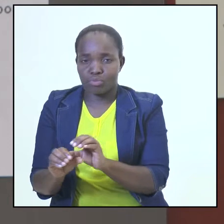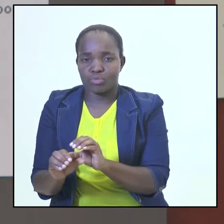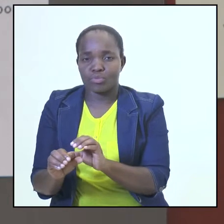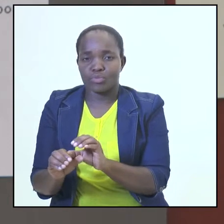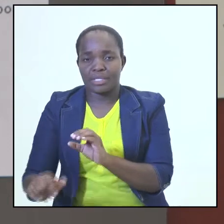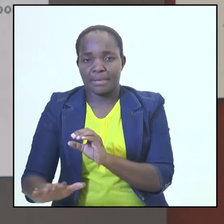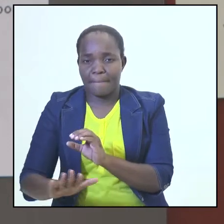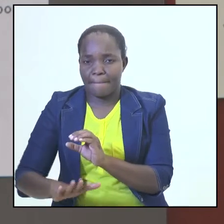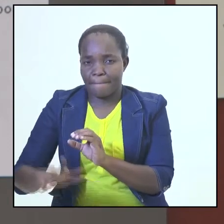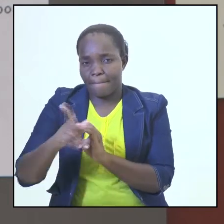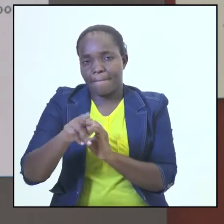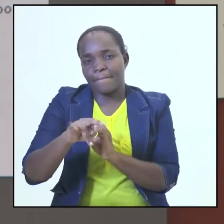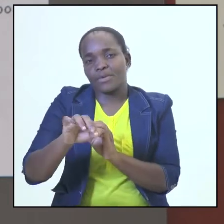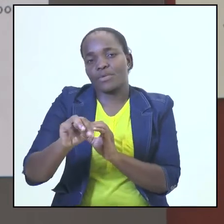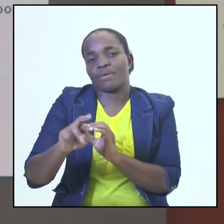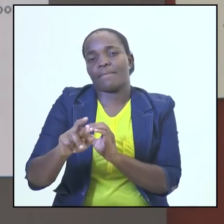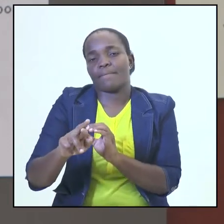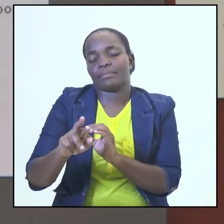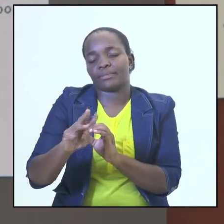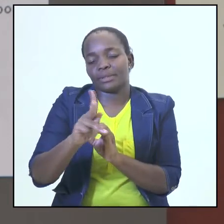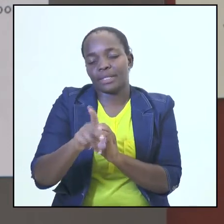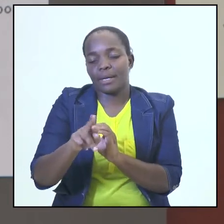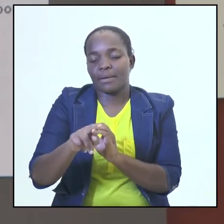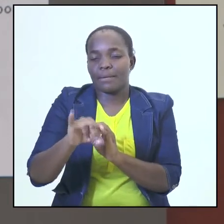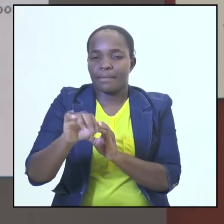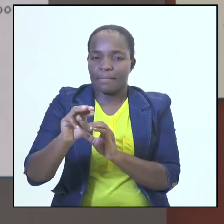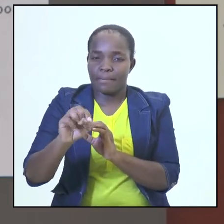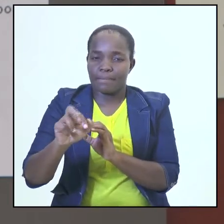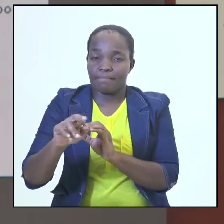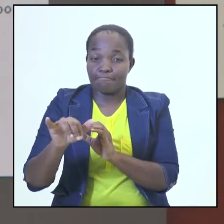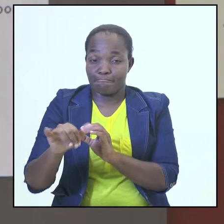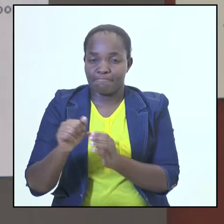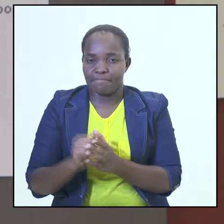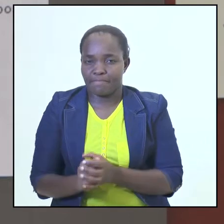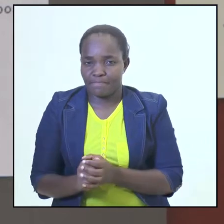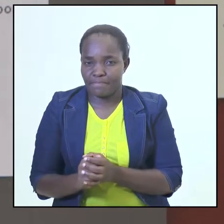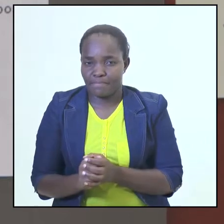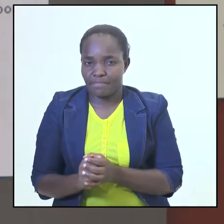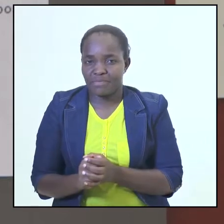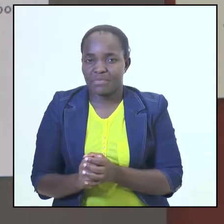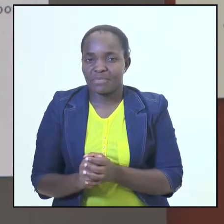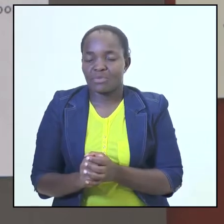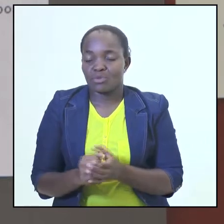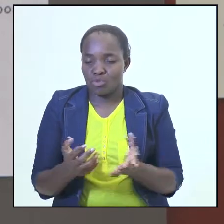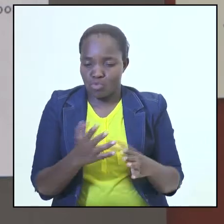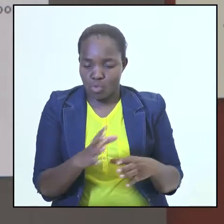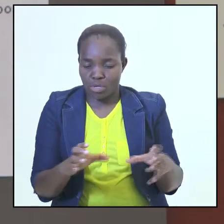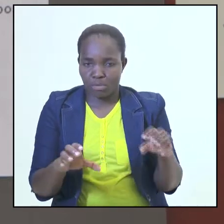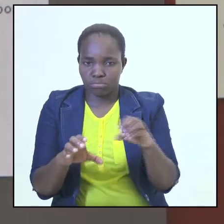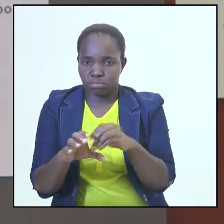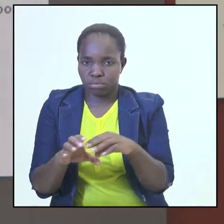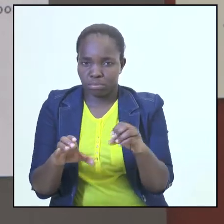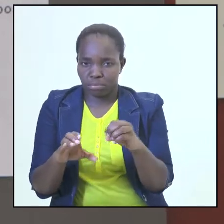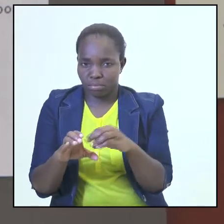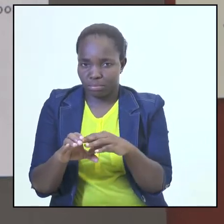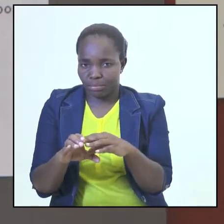sedimentation tank. In the primary sedimentation tank, solid matter forms a sludge, which is allowed